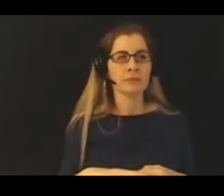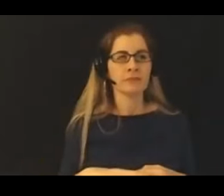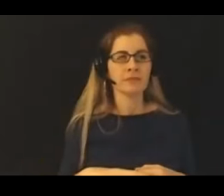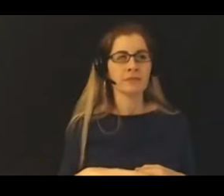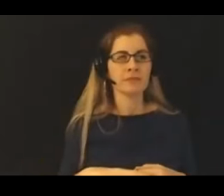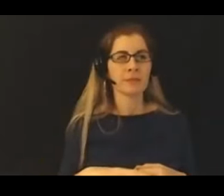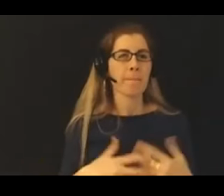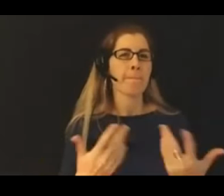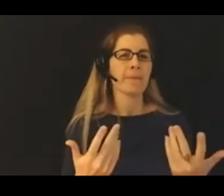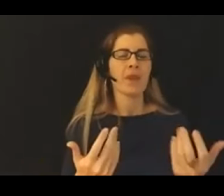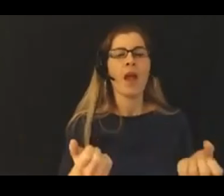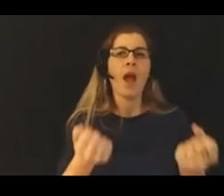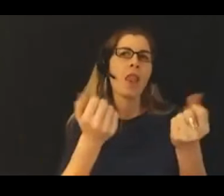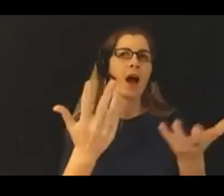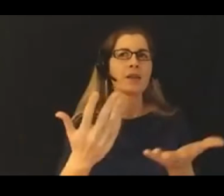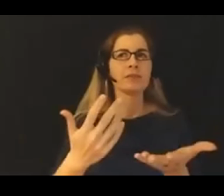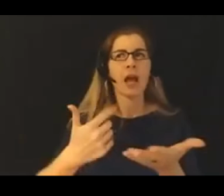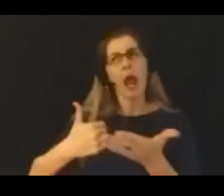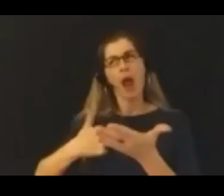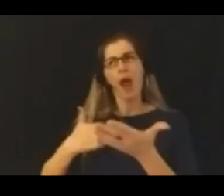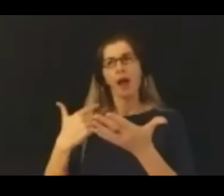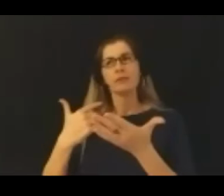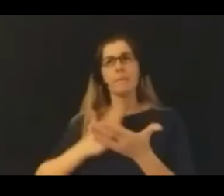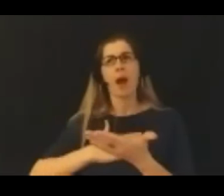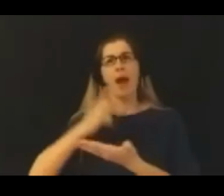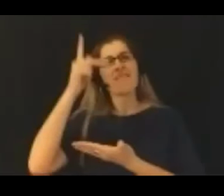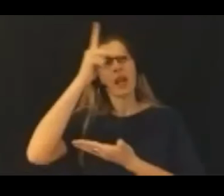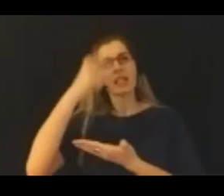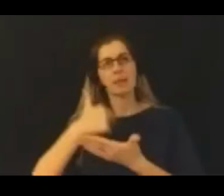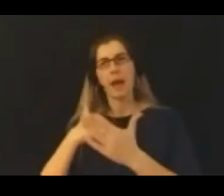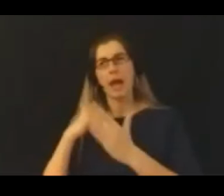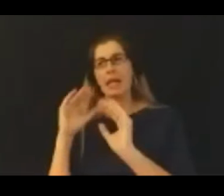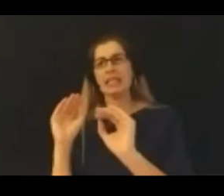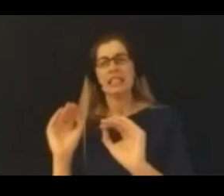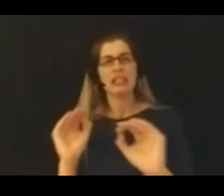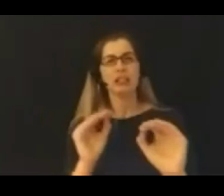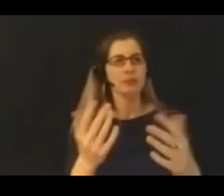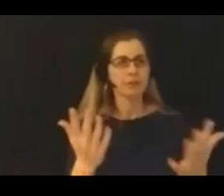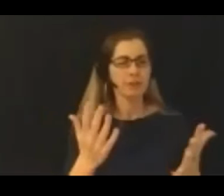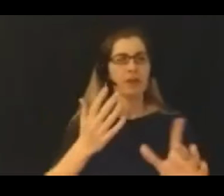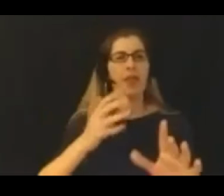A lot of the teaching philosophy that I utilize in New River Moving Arts is